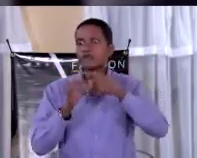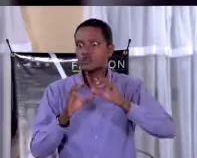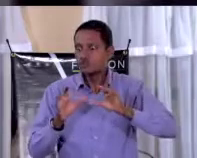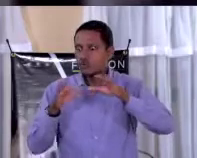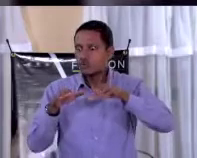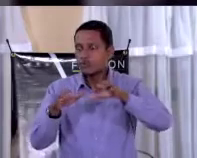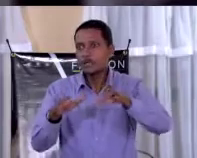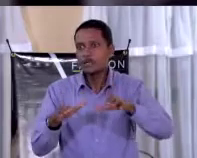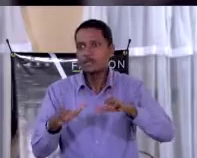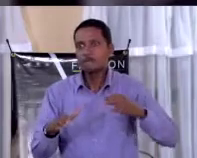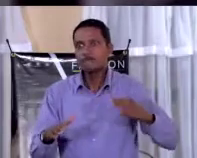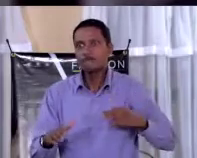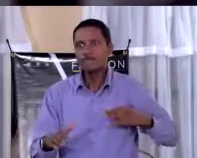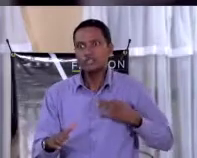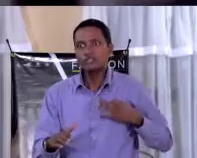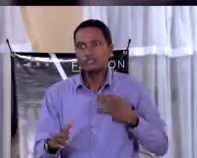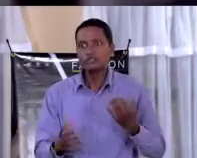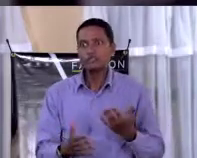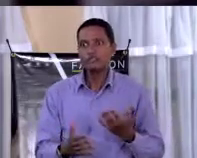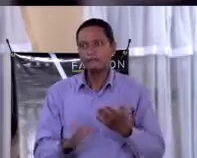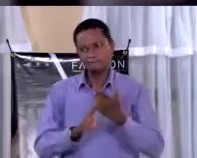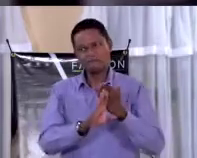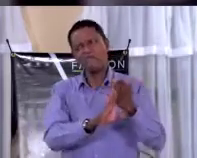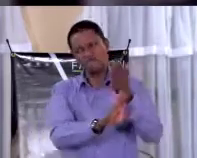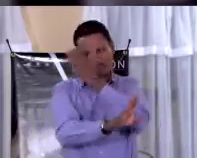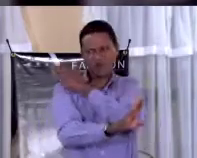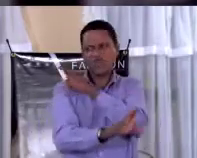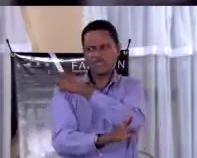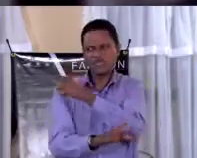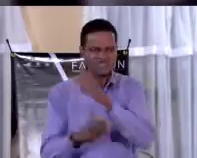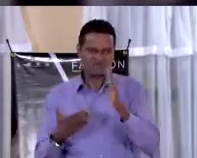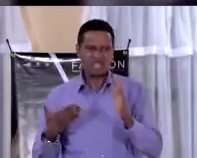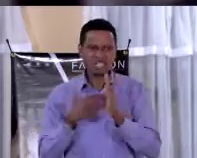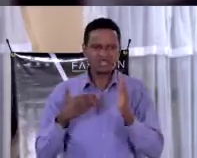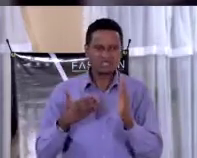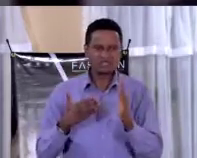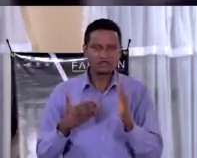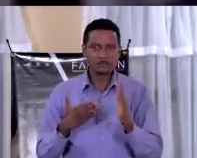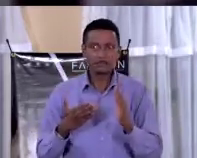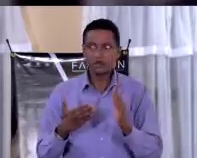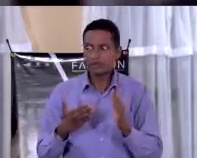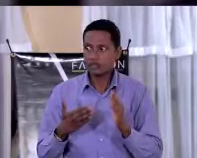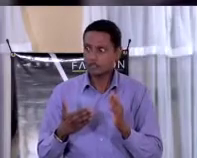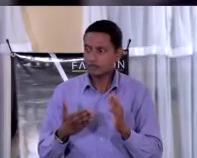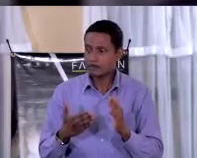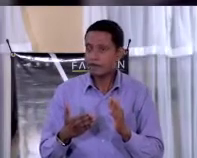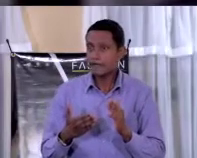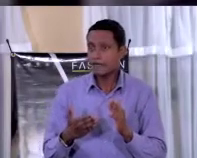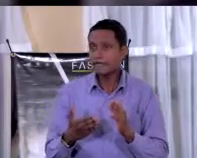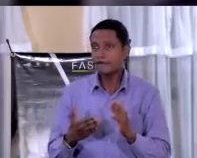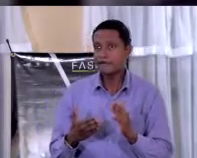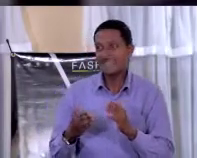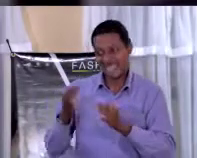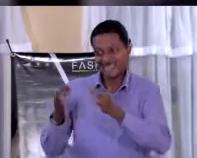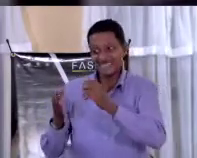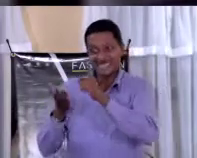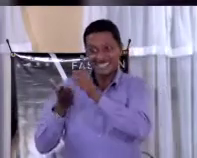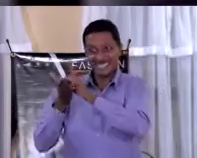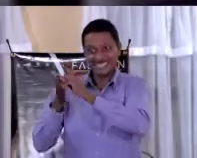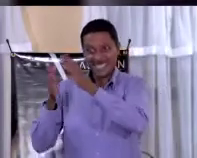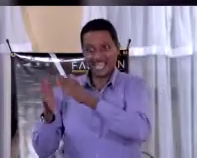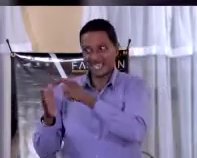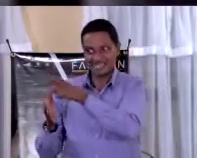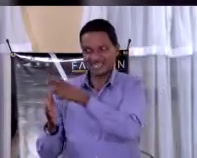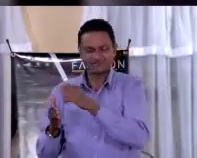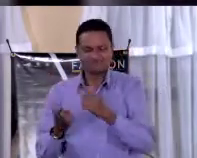local public can't buy it. Because the designer was trying to align with Armani and hoping in